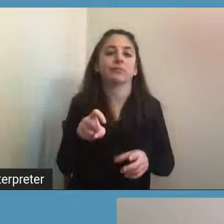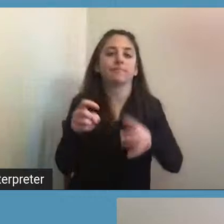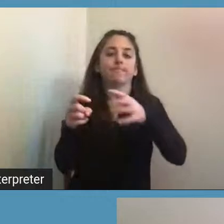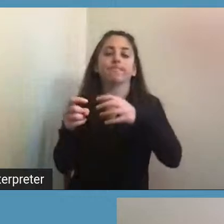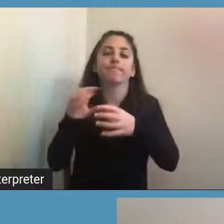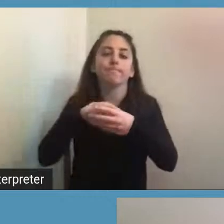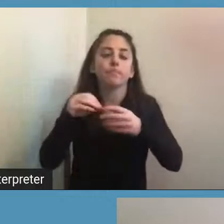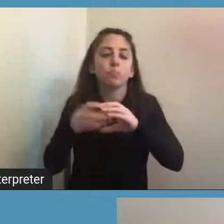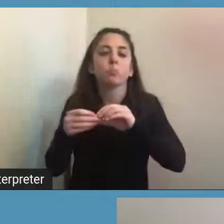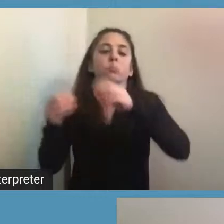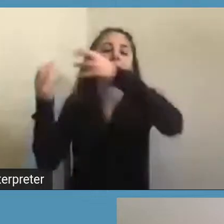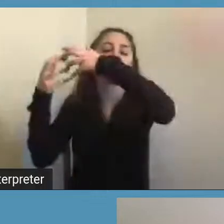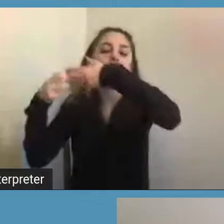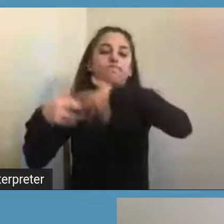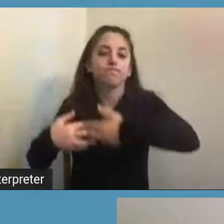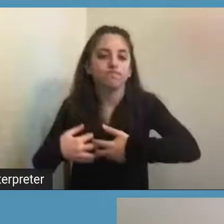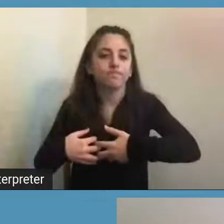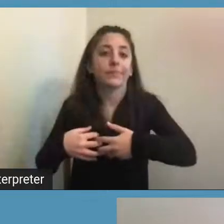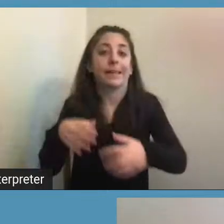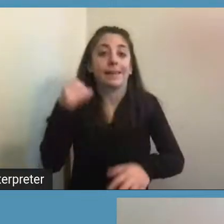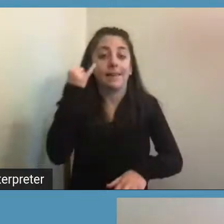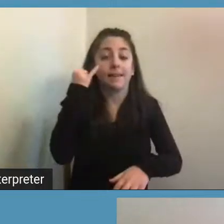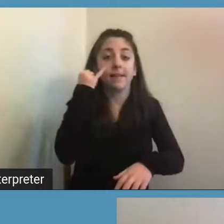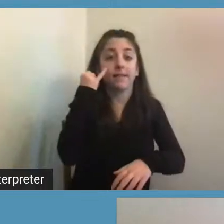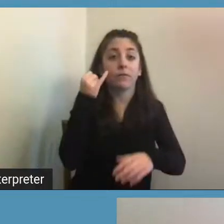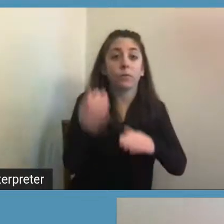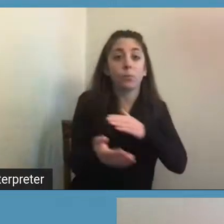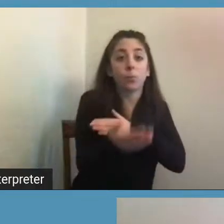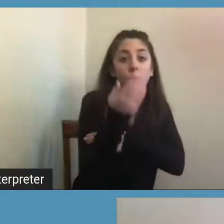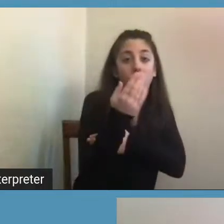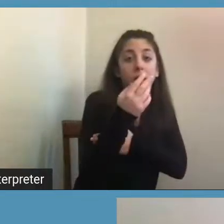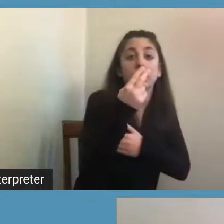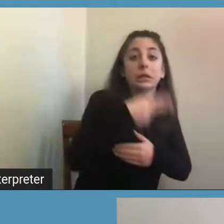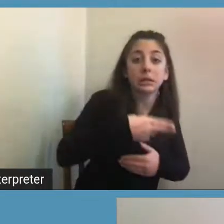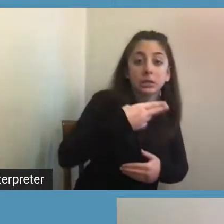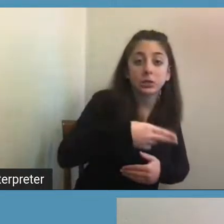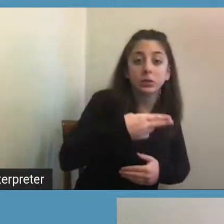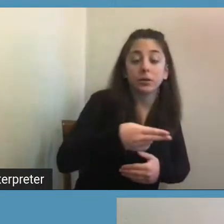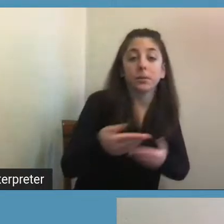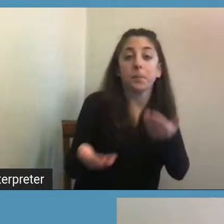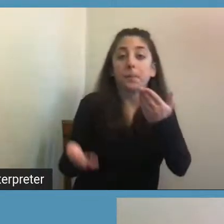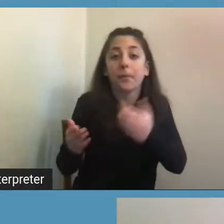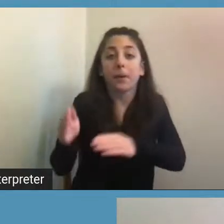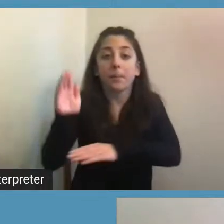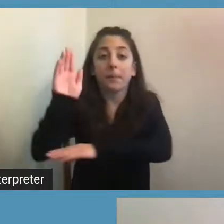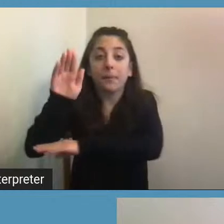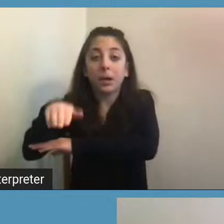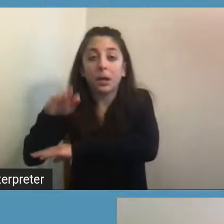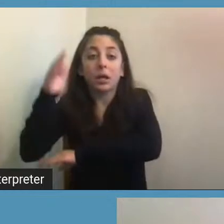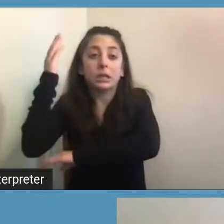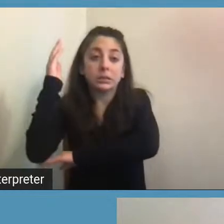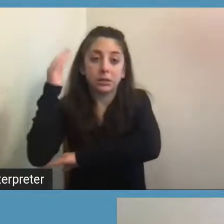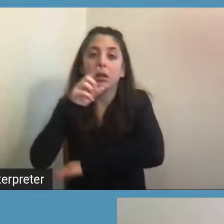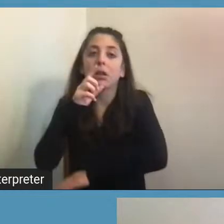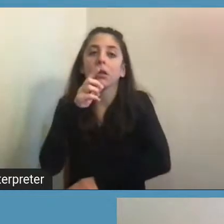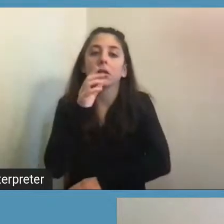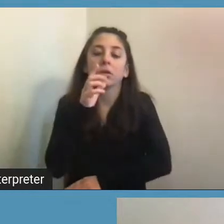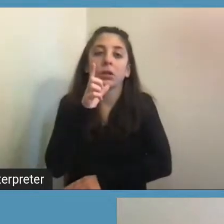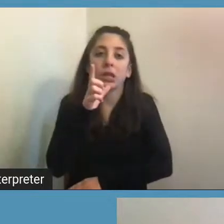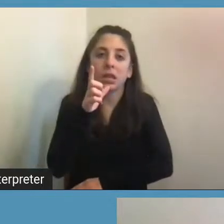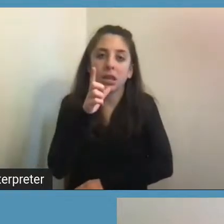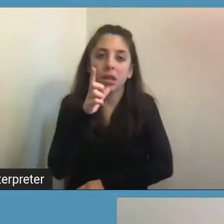be a history post, and then at lunchtime, maybe that's when I'll do my event post, like, at least I'm setting up a cadence to get